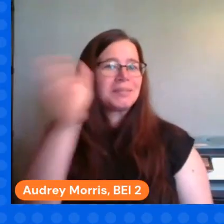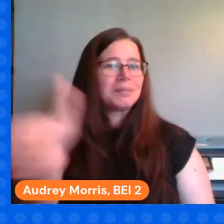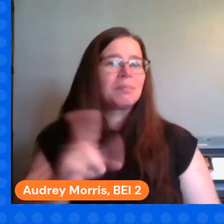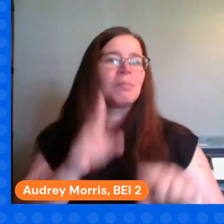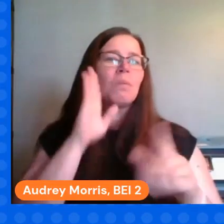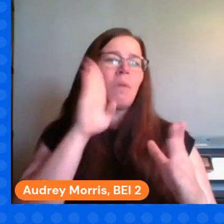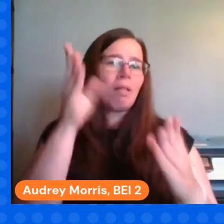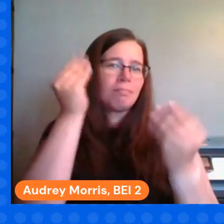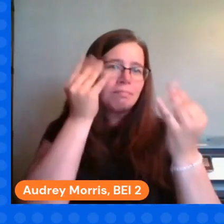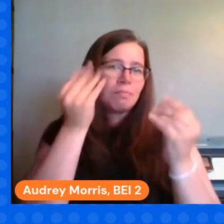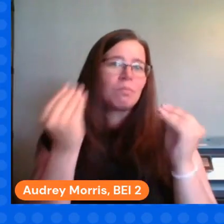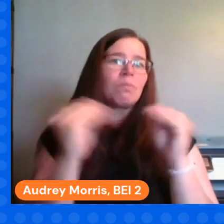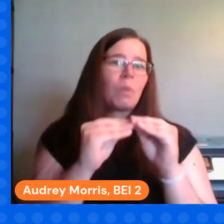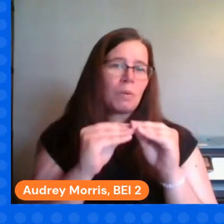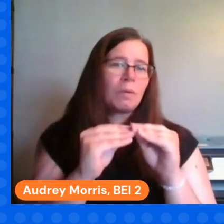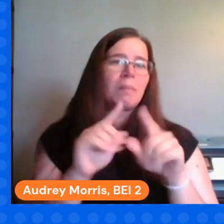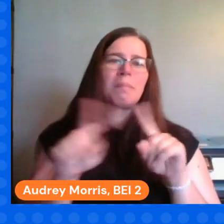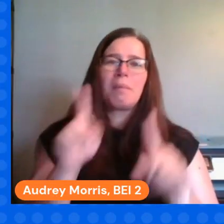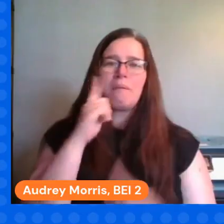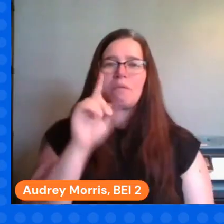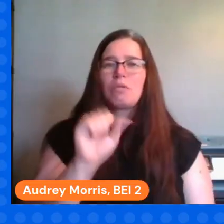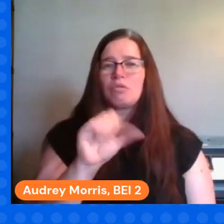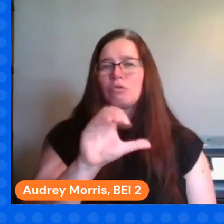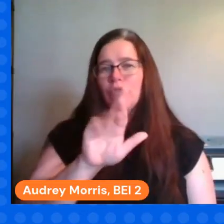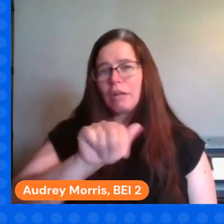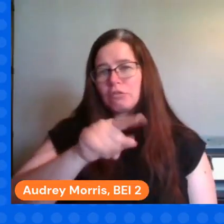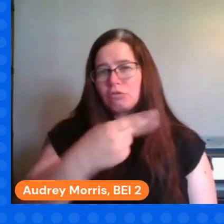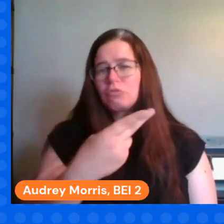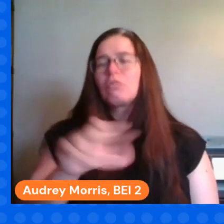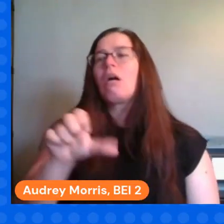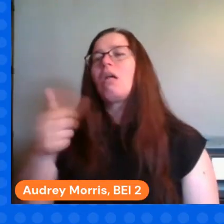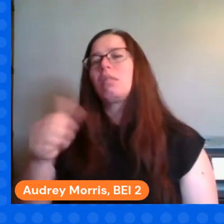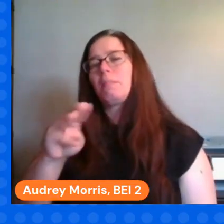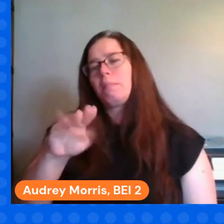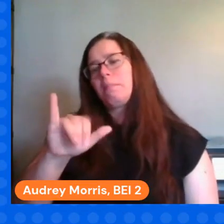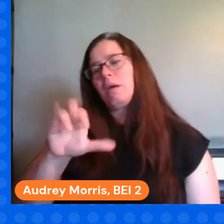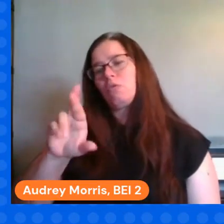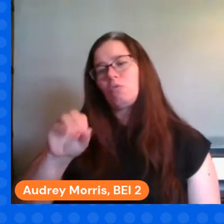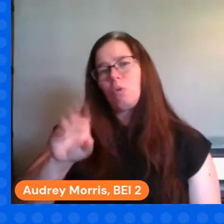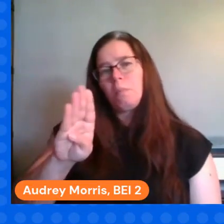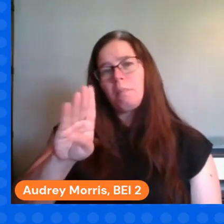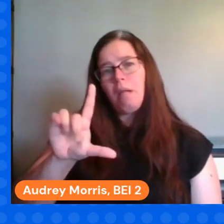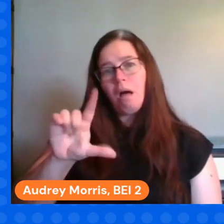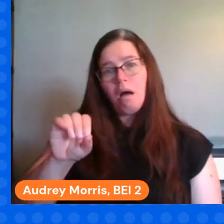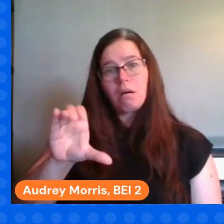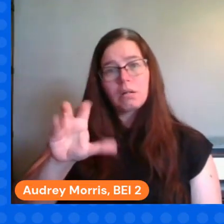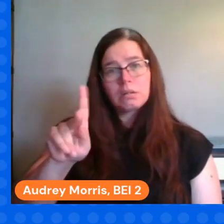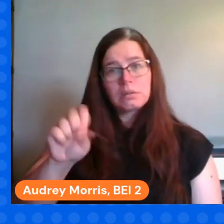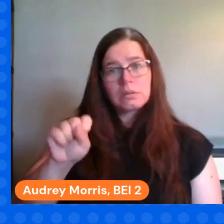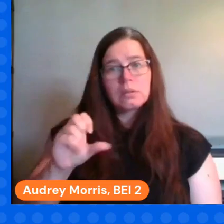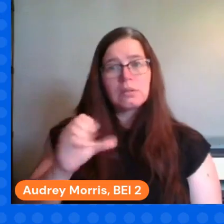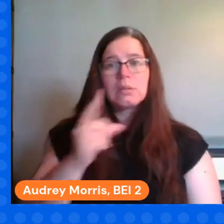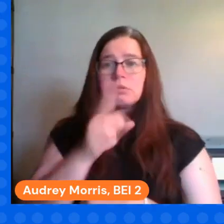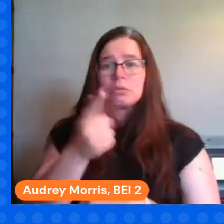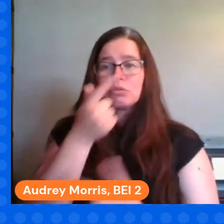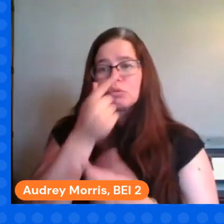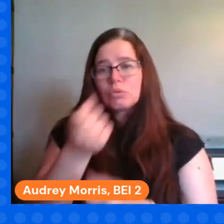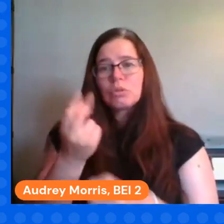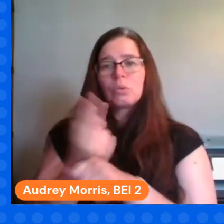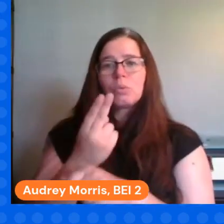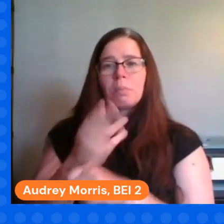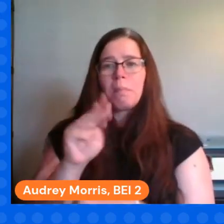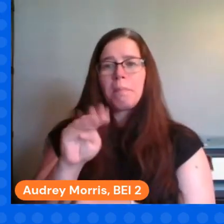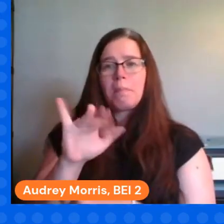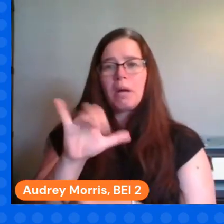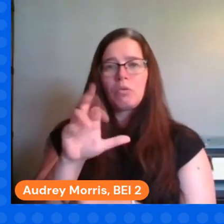as far as Scratch, no, there are other platforms like Microblocks is a really interesting one using the microbit that has a way of beaming to